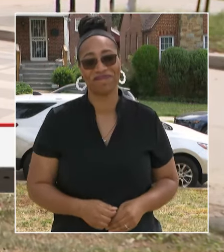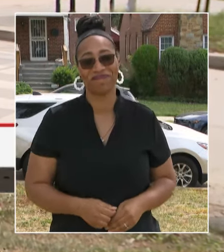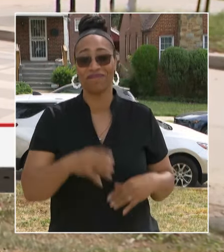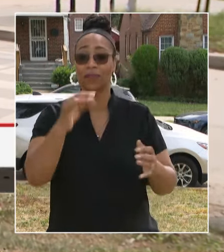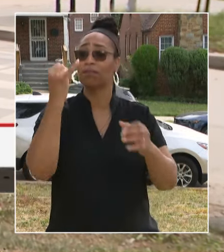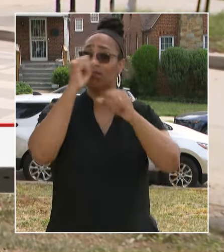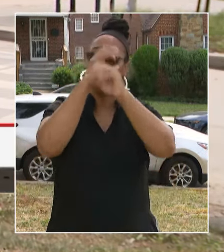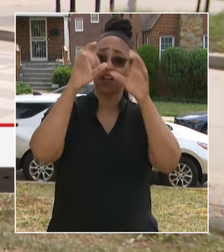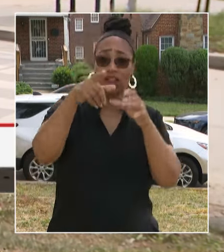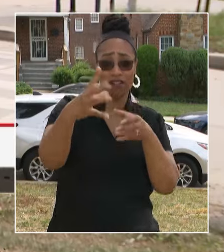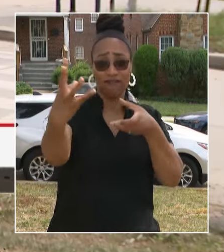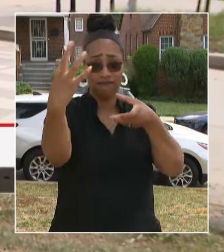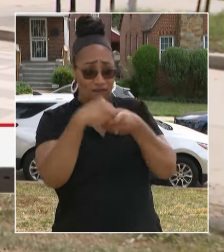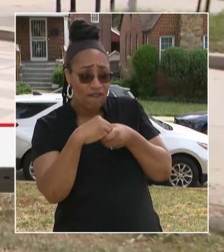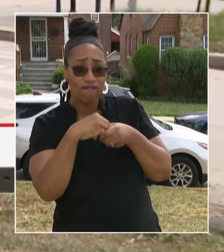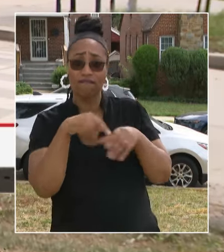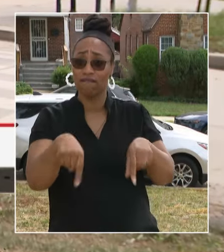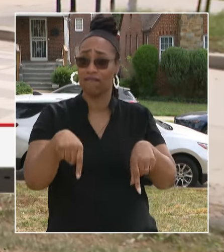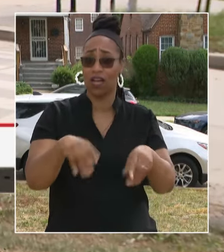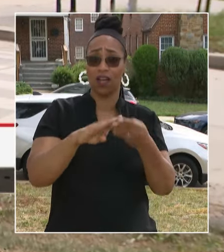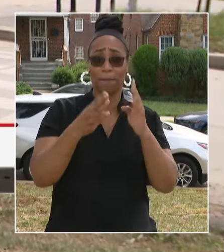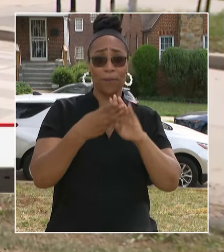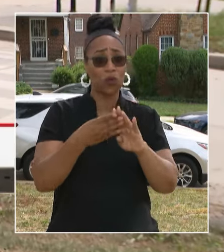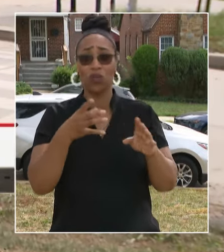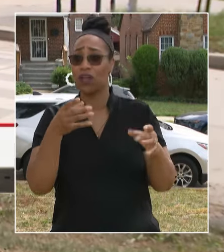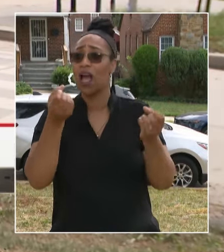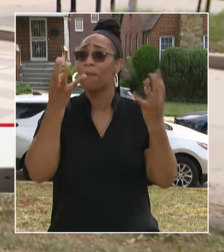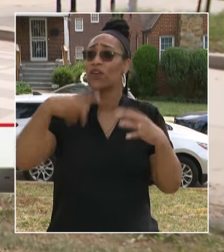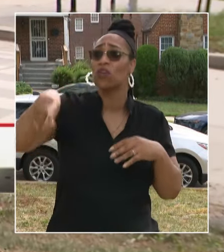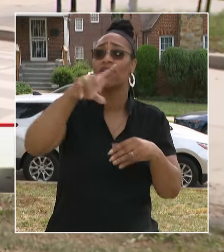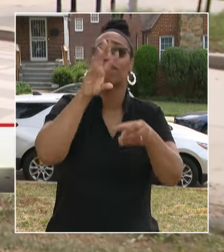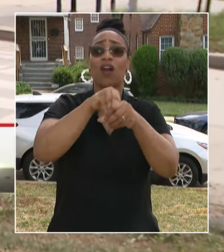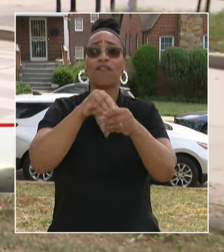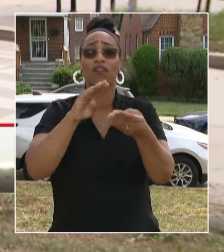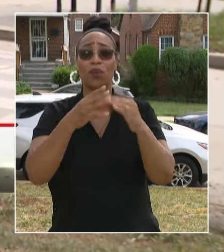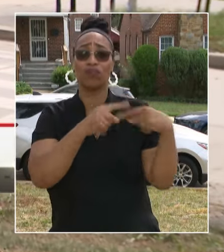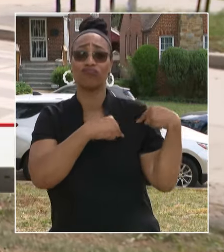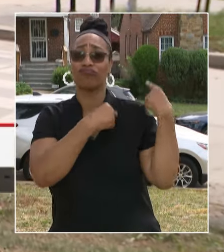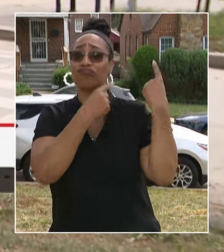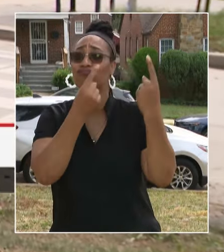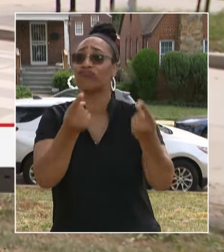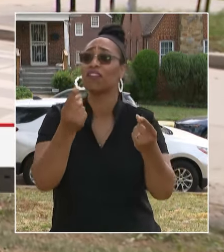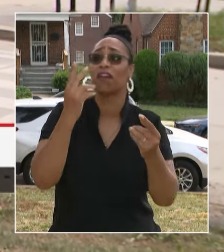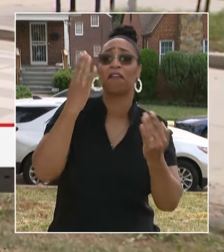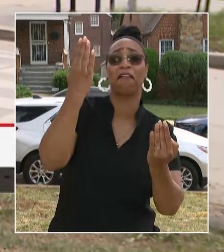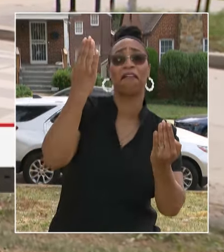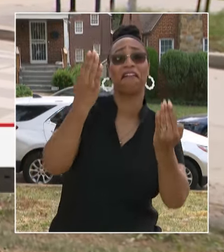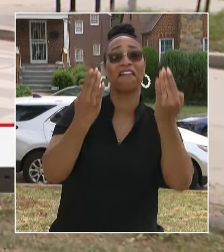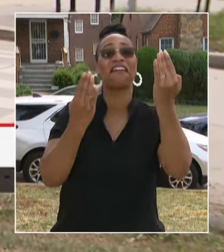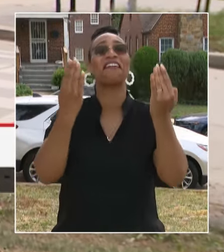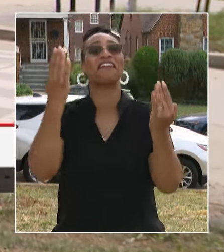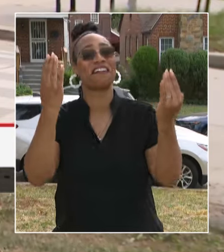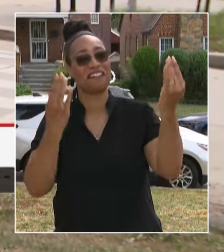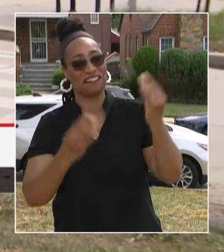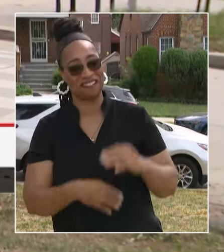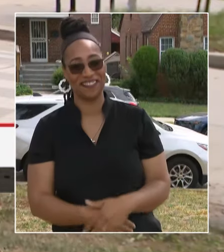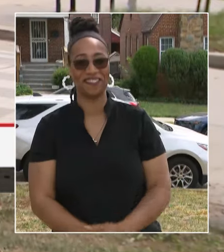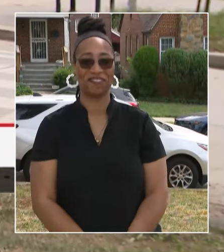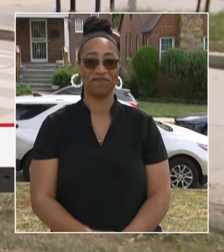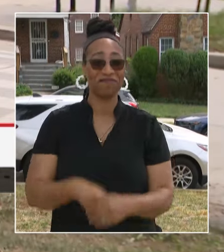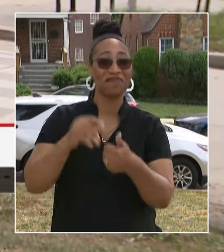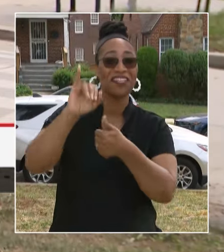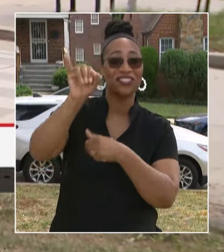William Spaulding, if you could raise your hand. I see Tim Thomas and Jeanette Mobley and Rip Preston. I'm not going to start calling names. You get in trouble. Shirley Riven Smith.